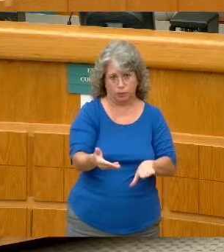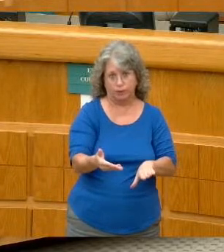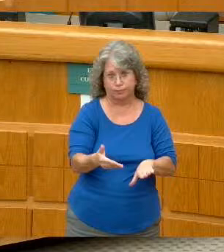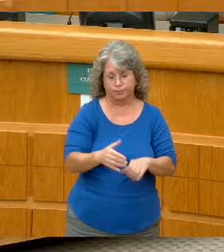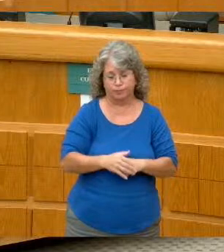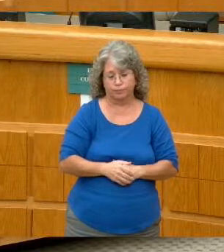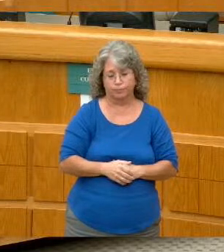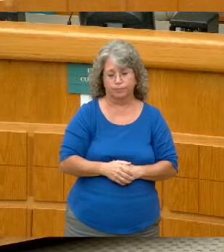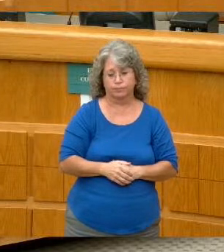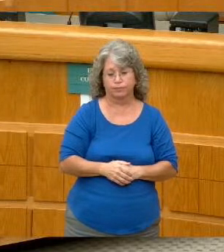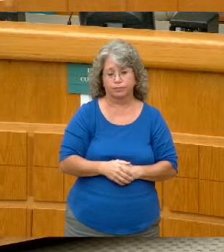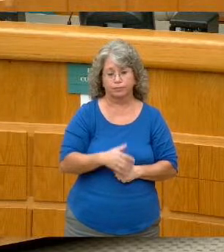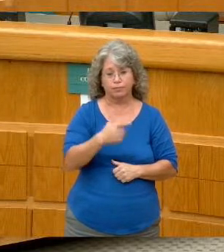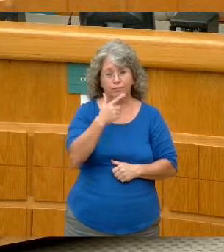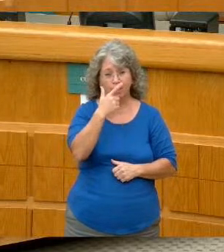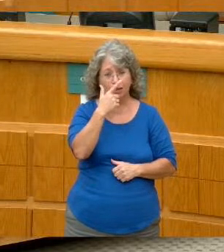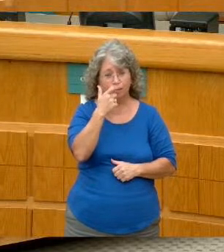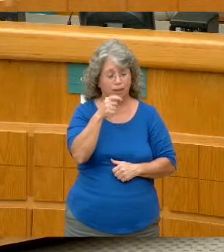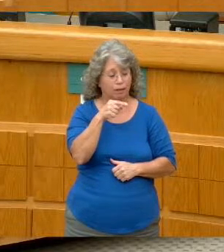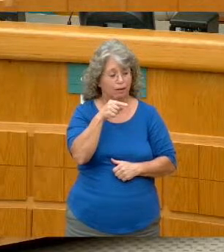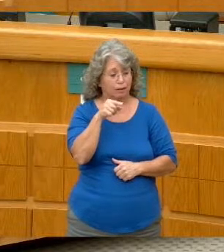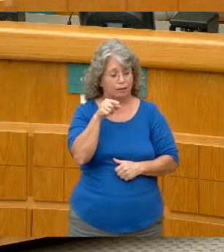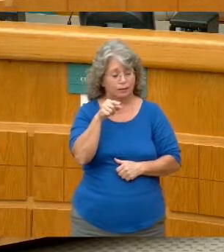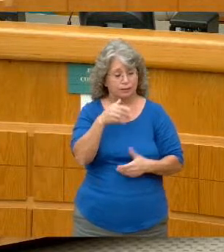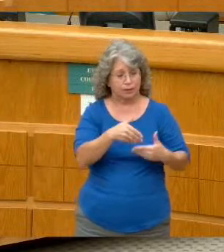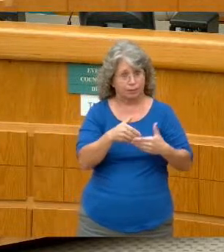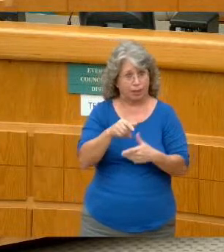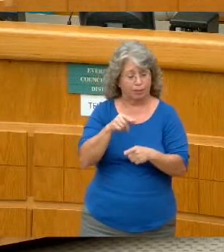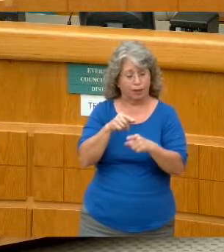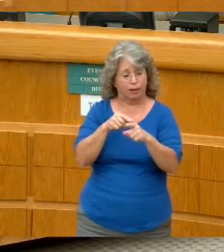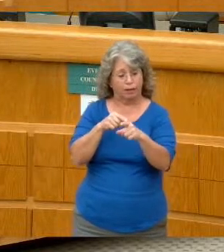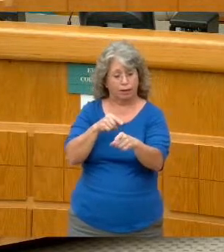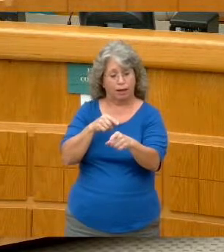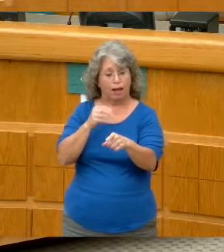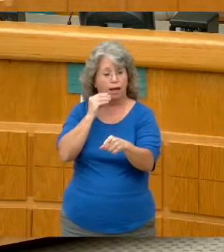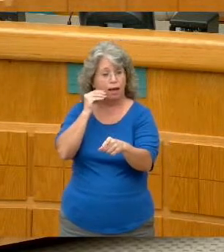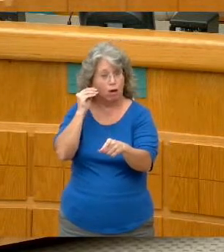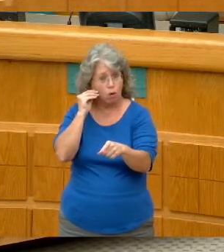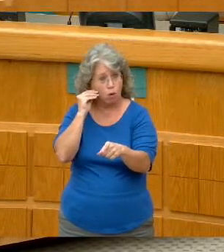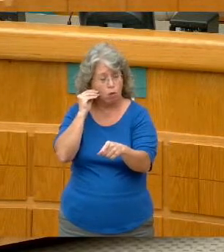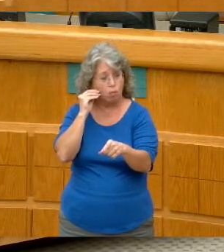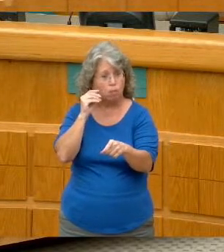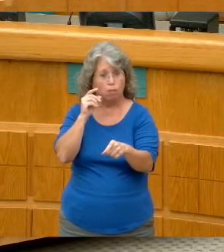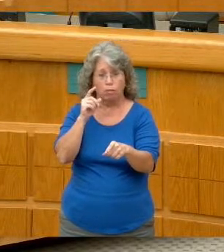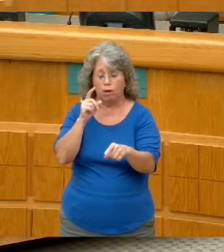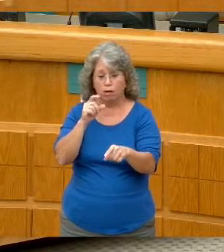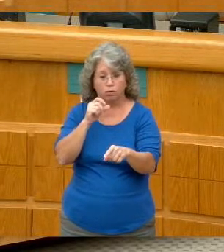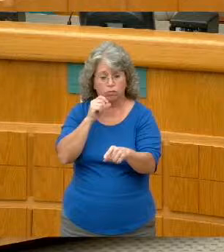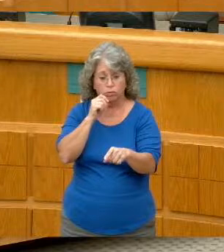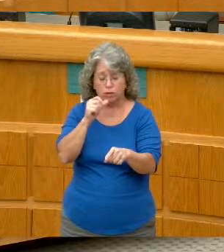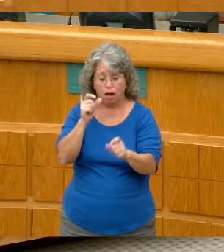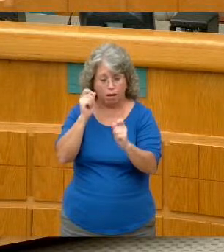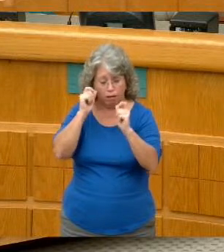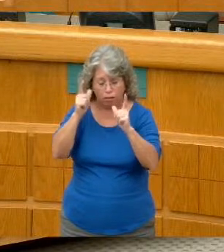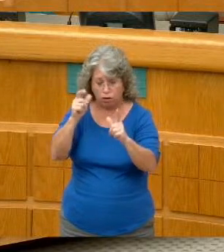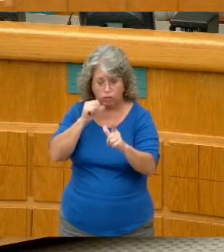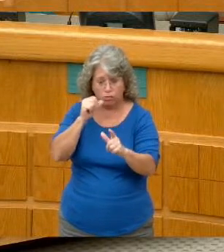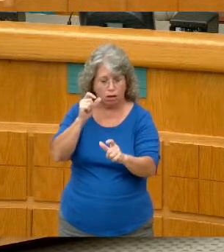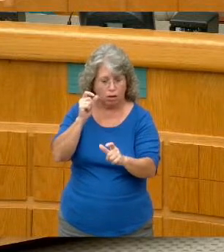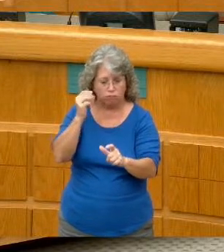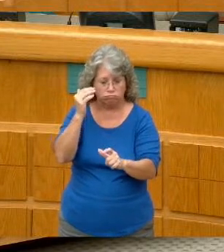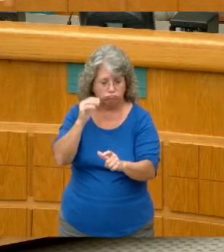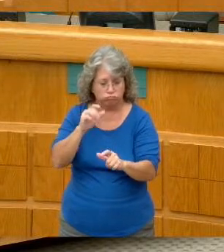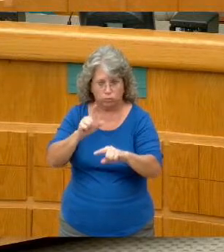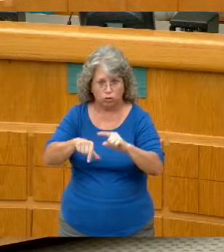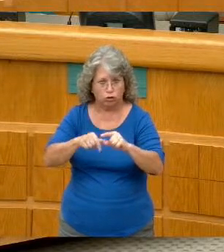away. Due to the infant being unresponsive at home, an autopsy was ordered to discover the cause